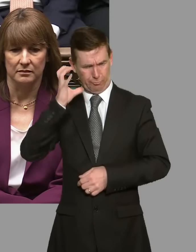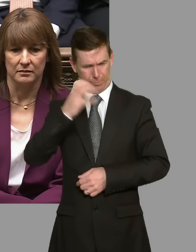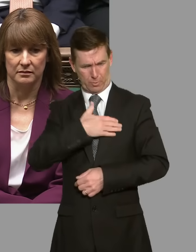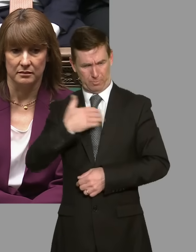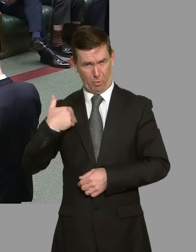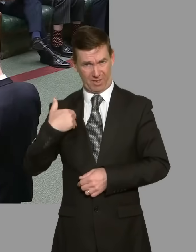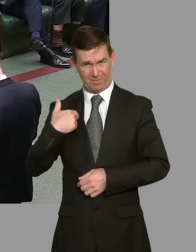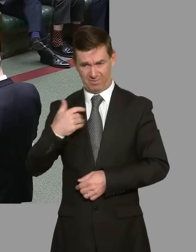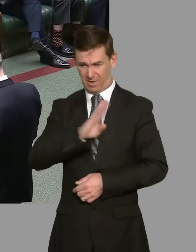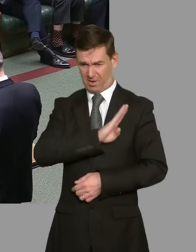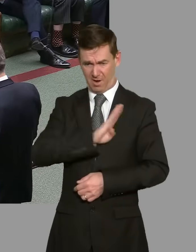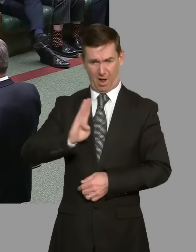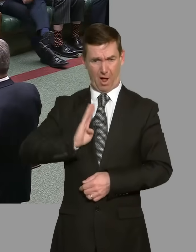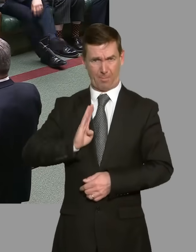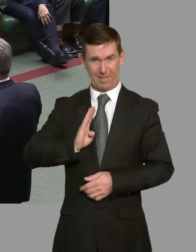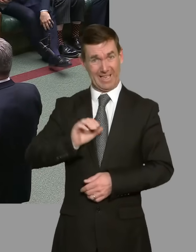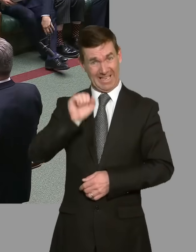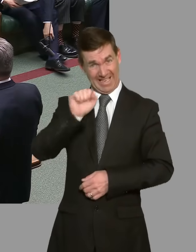hollowed out.